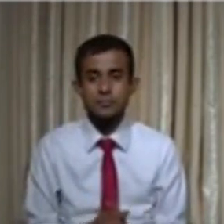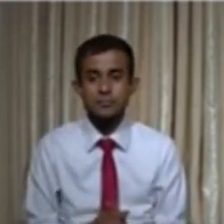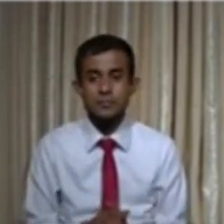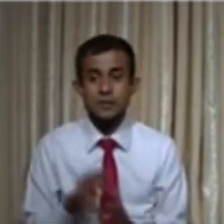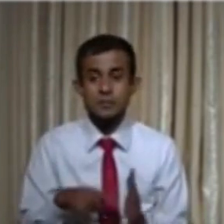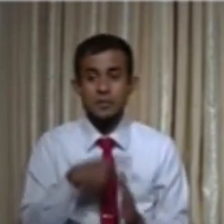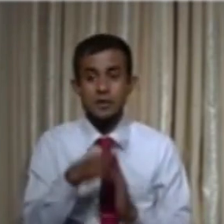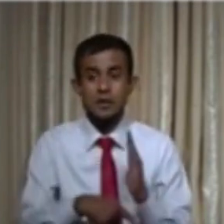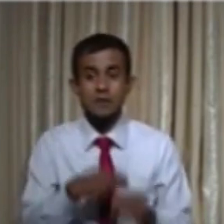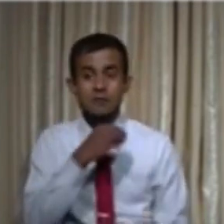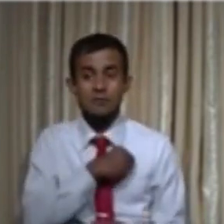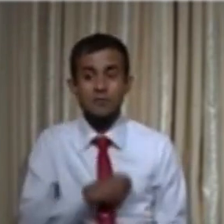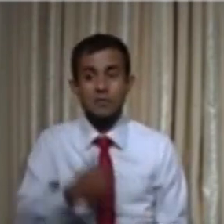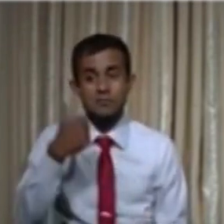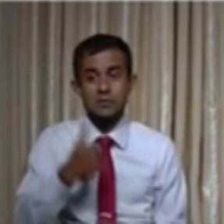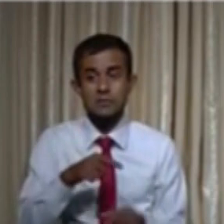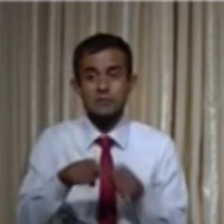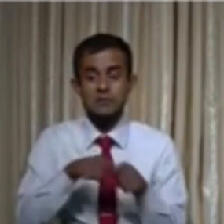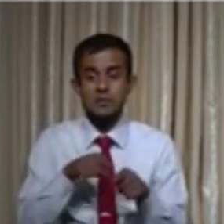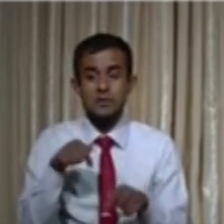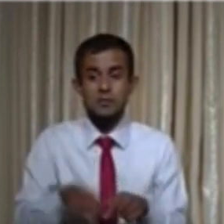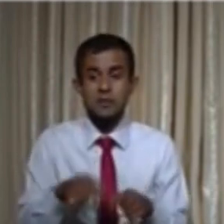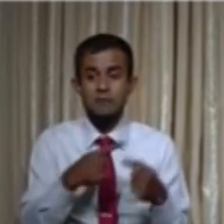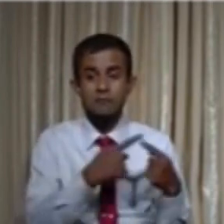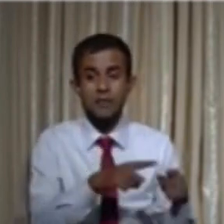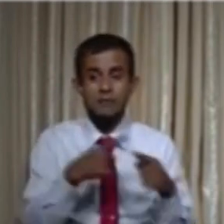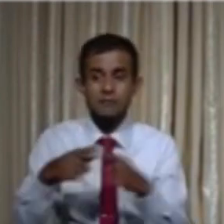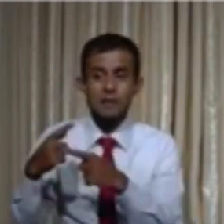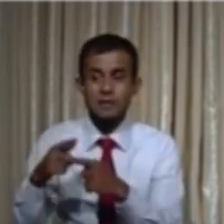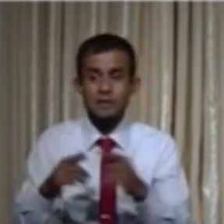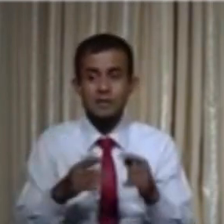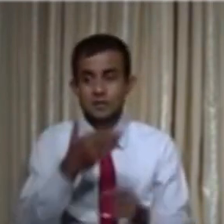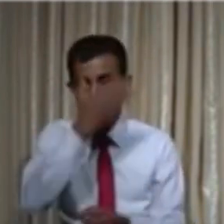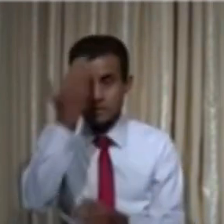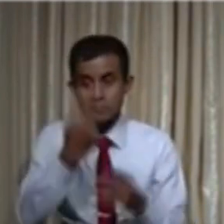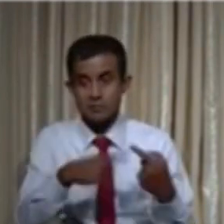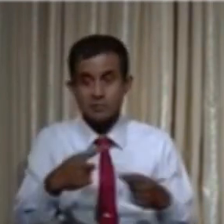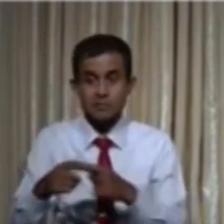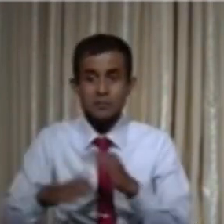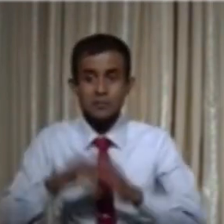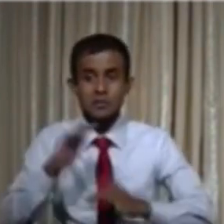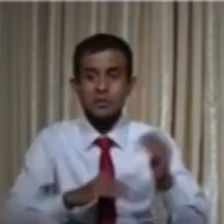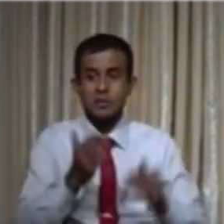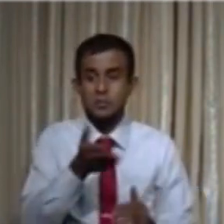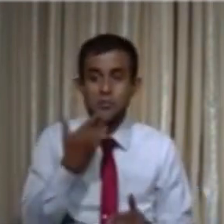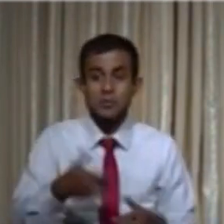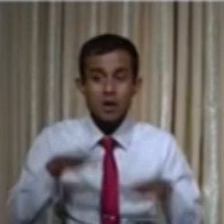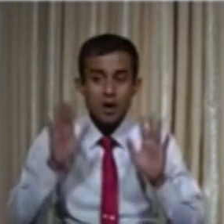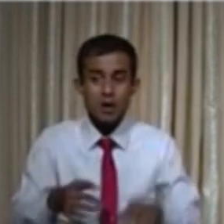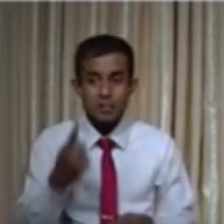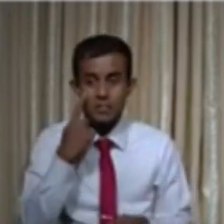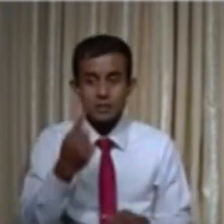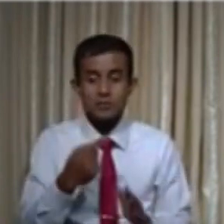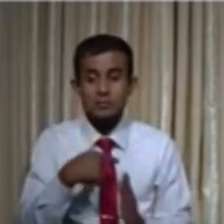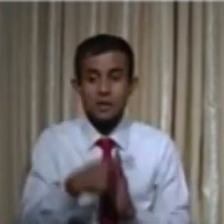facing today. But alas, we don't have that sort of outlook. This government in